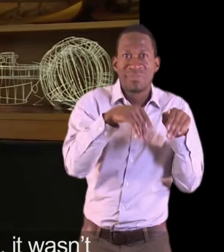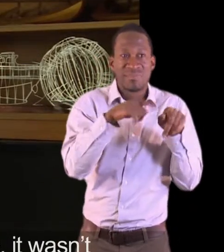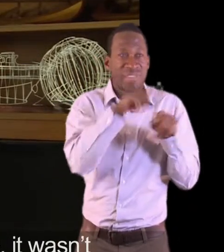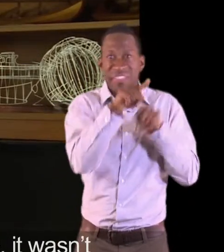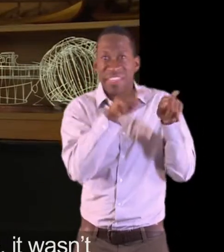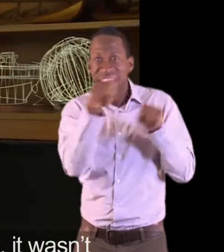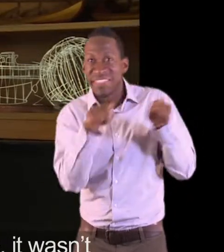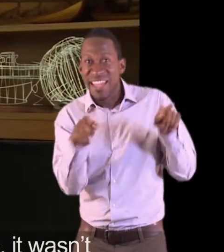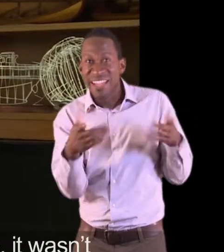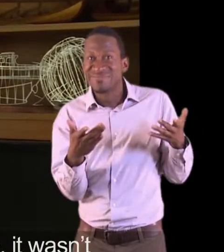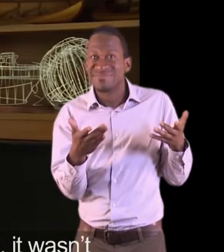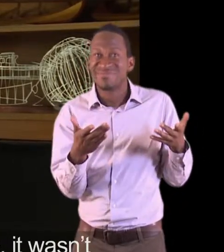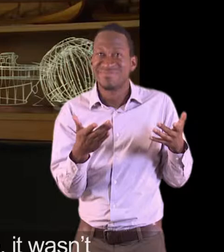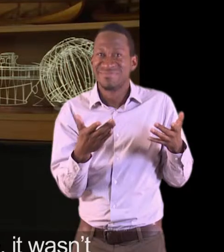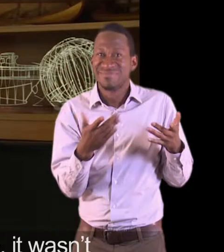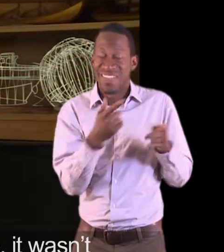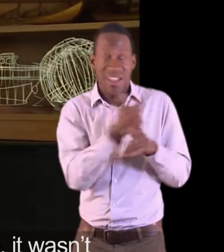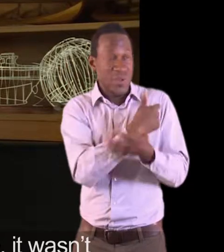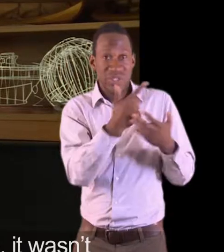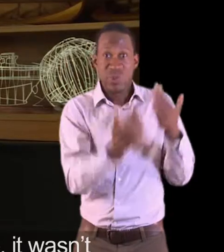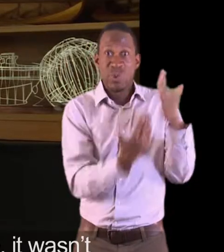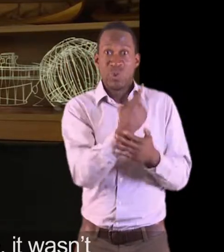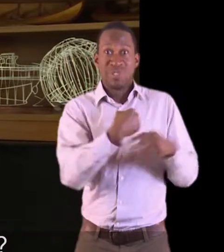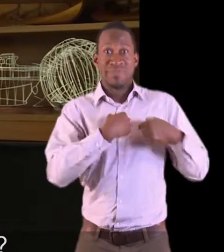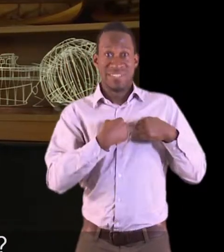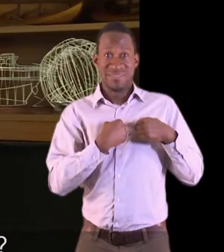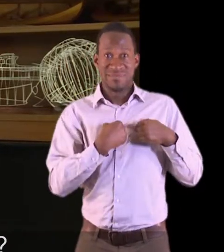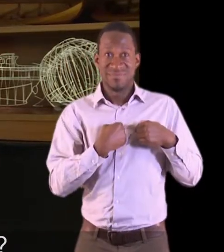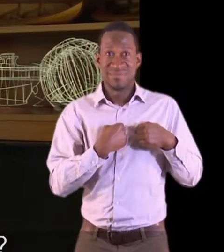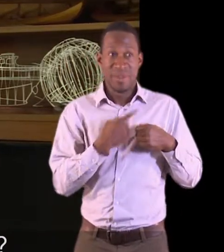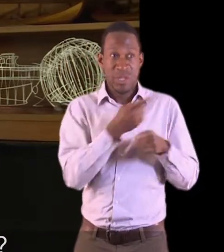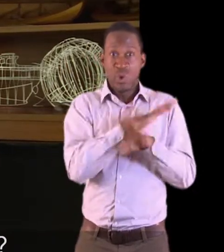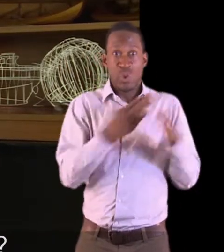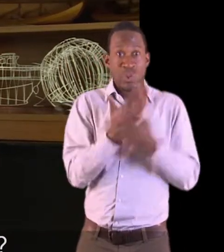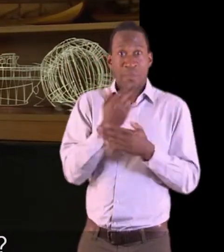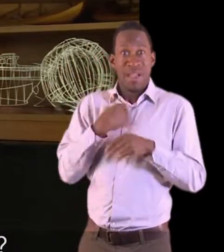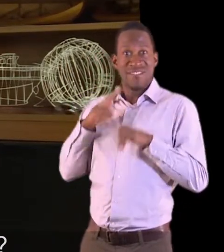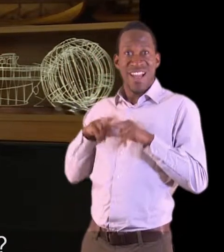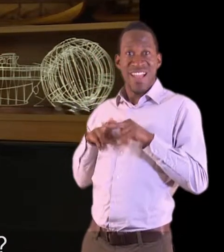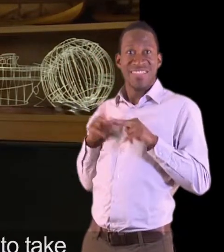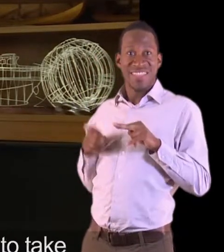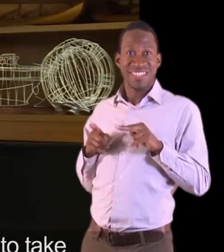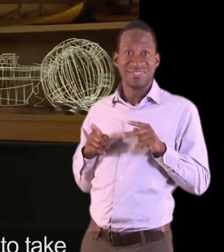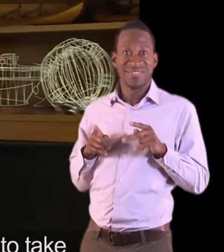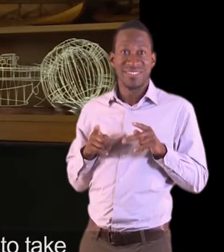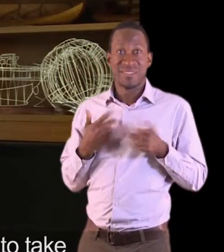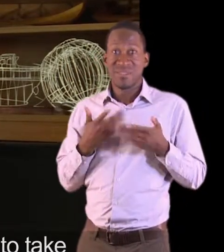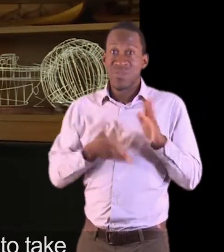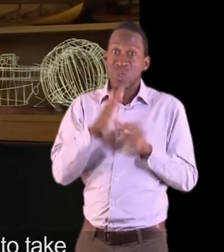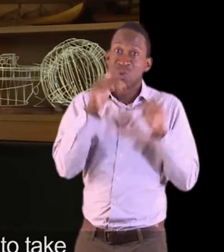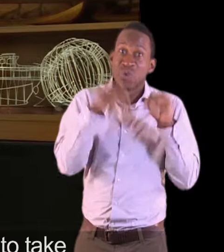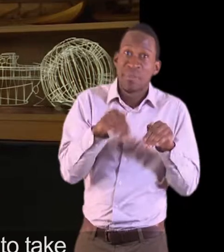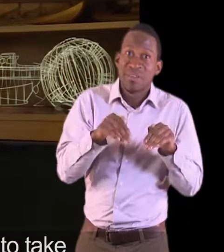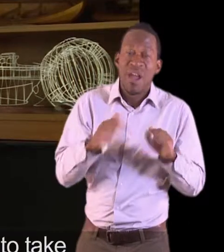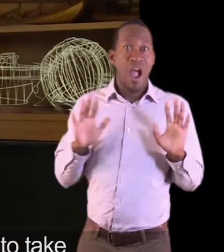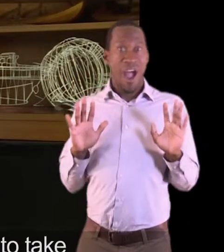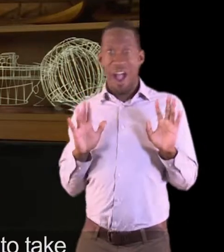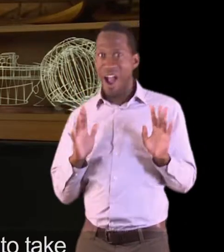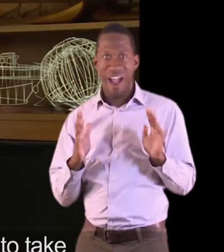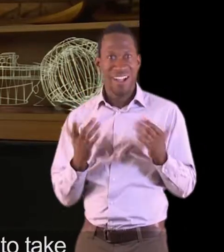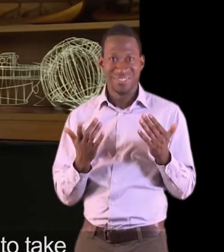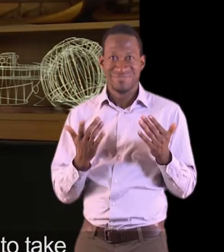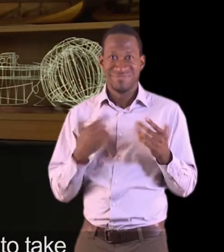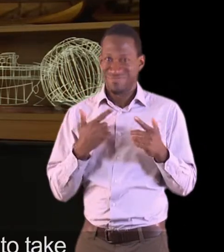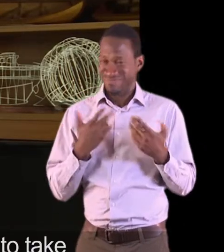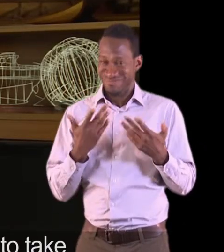which is all new to me. It wasn't new to him, it was new to me, you know. I'd go in a shop, my God. And then he used to take me